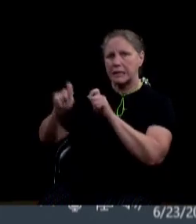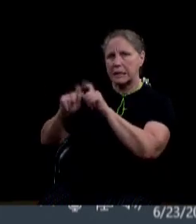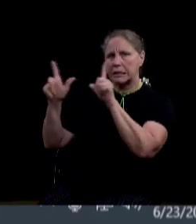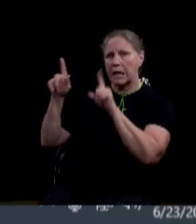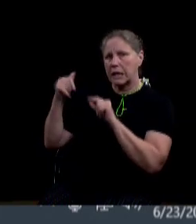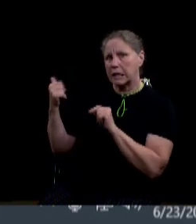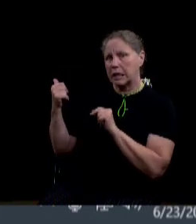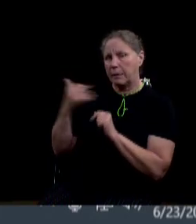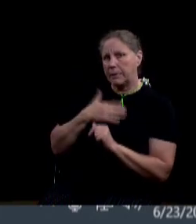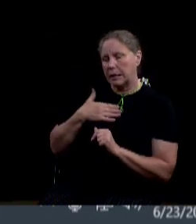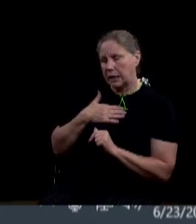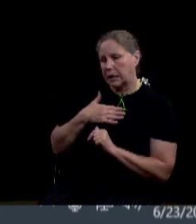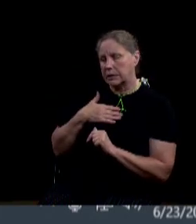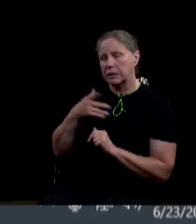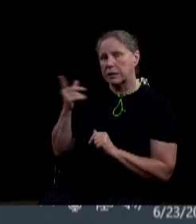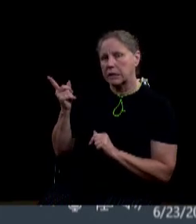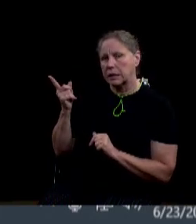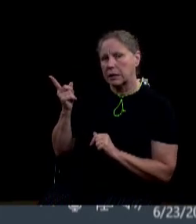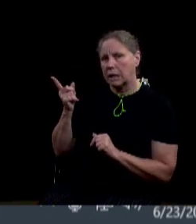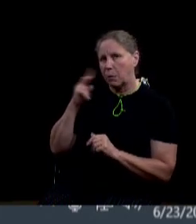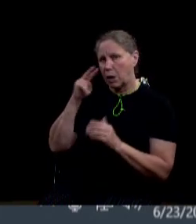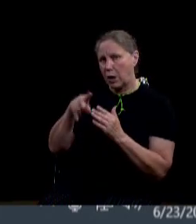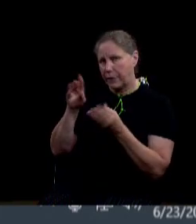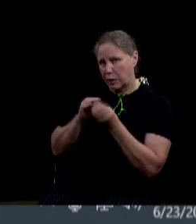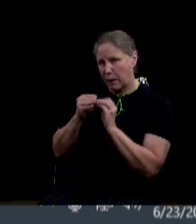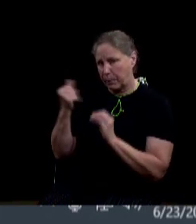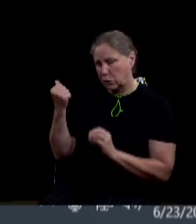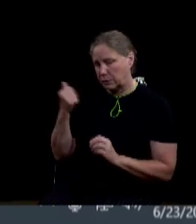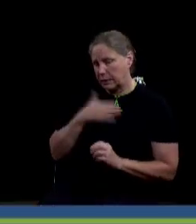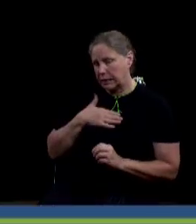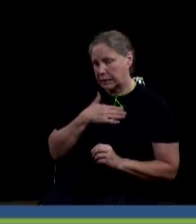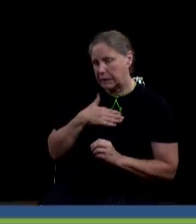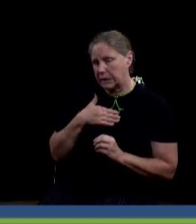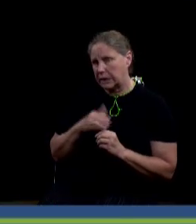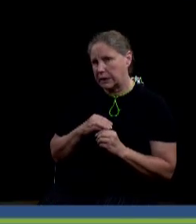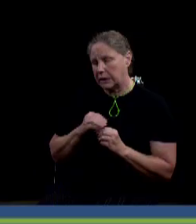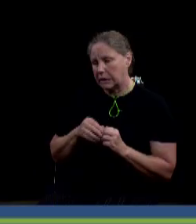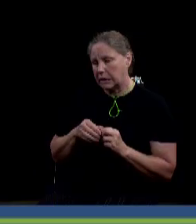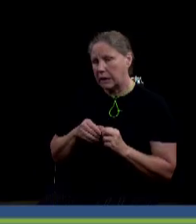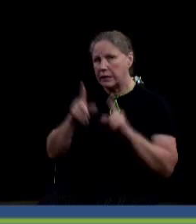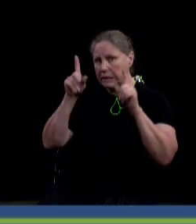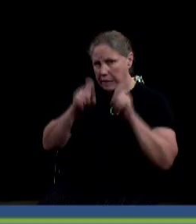those testing numbers and the number of tests that are being done in our county specifically.